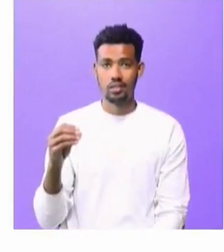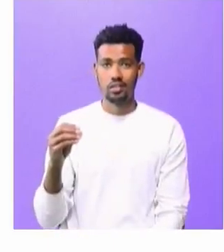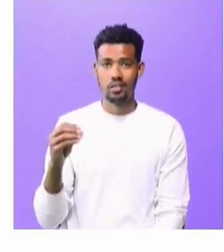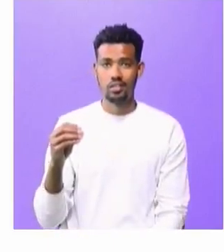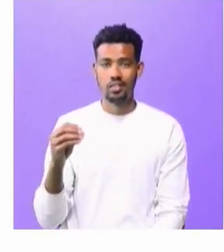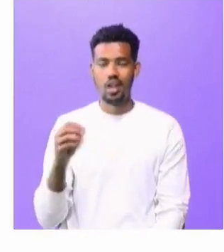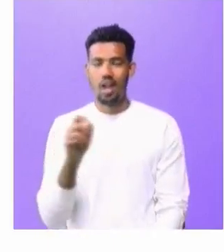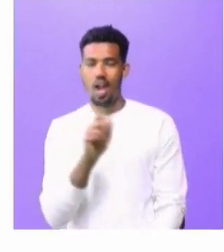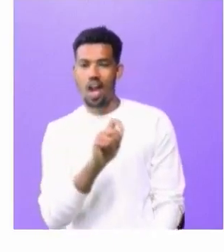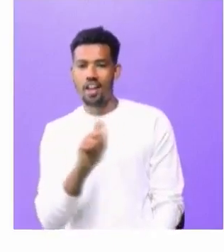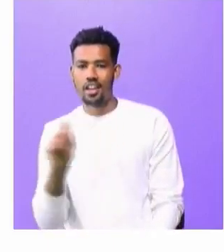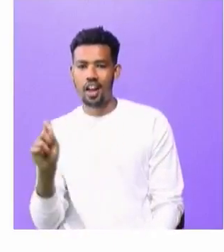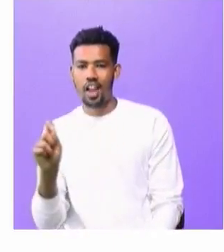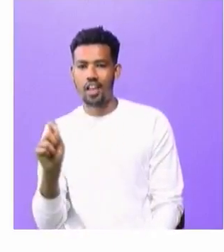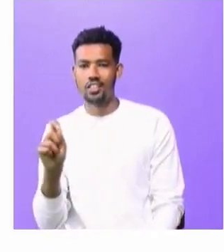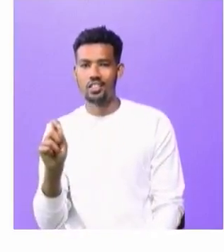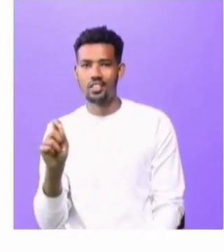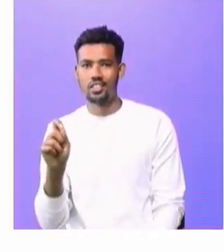underline